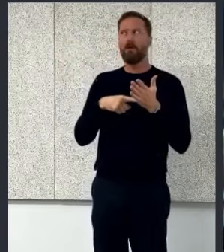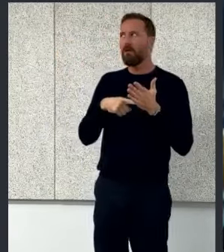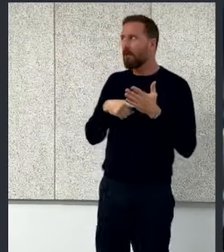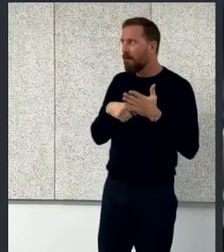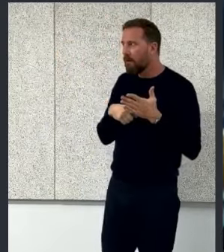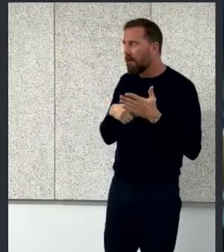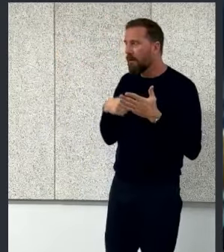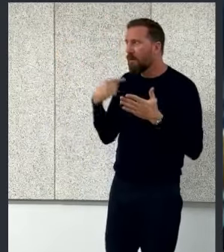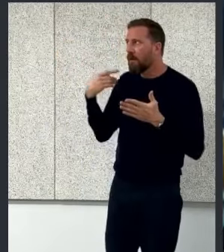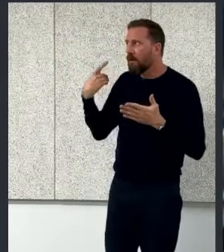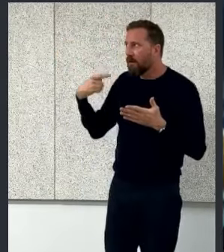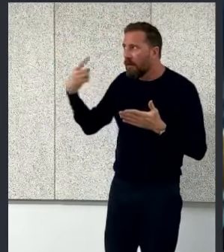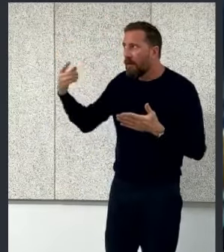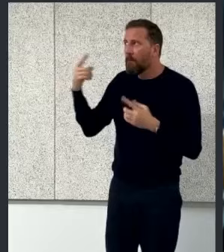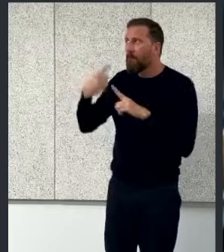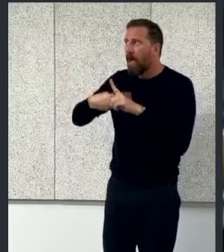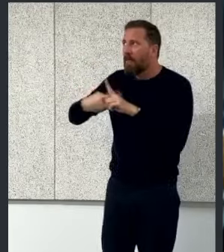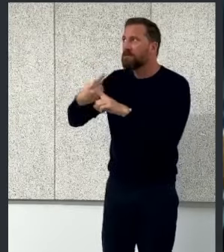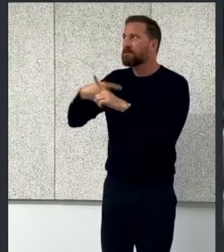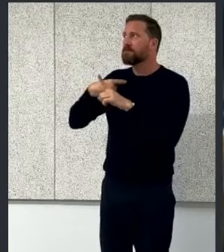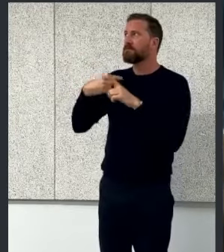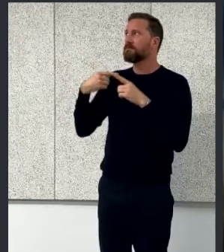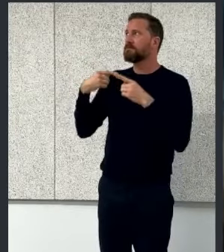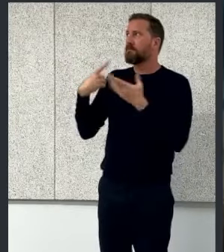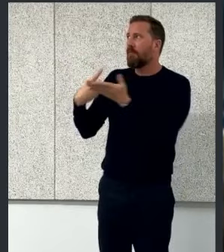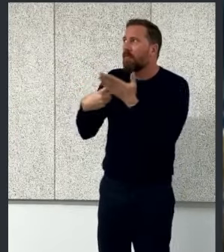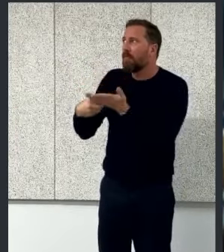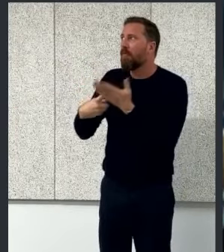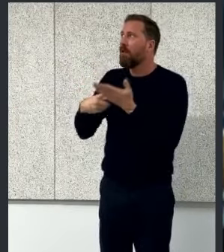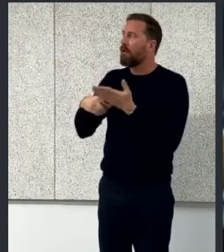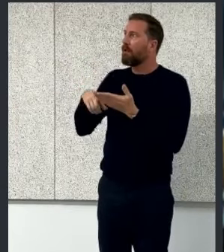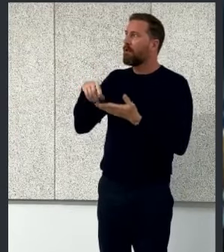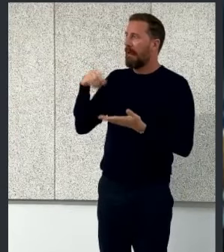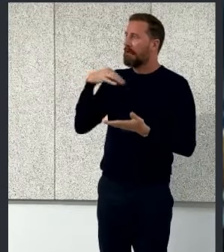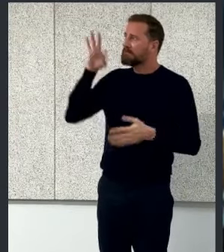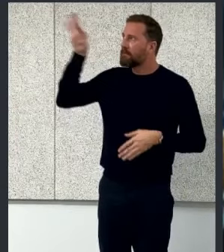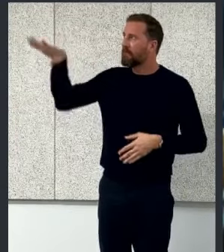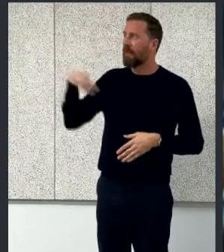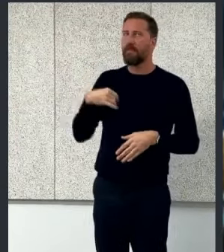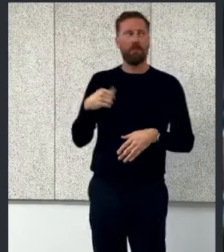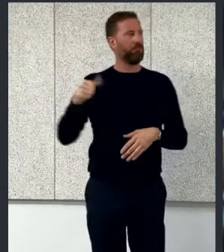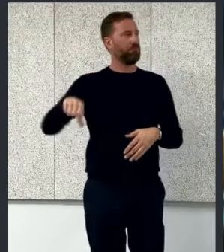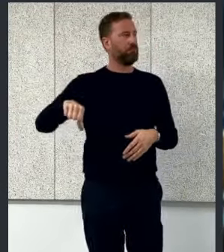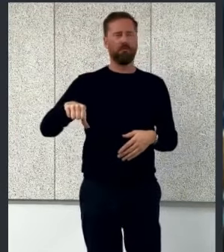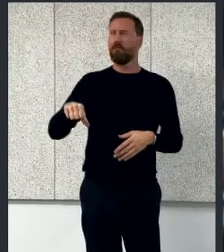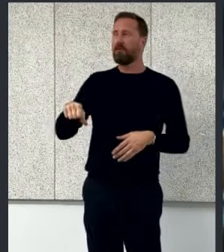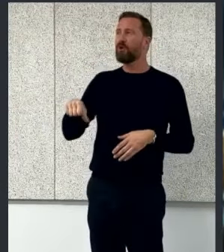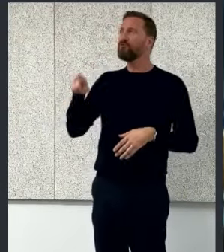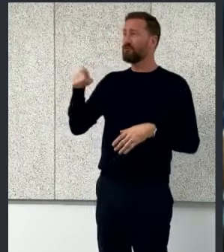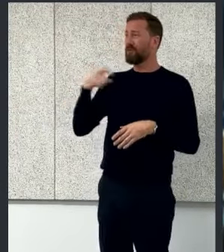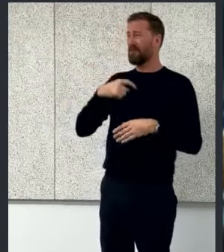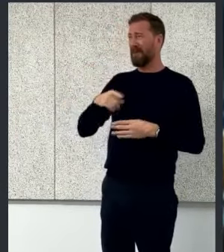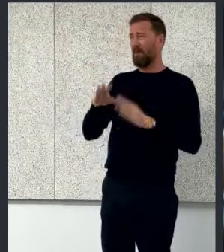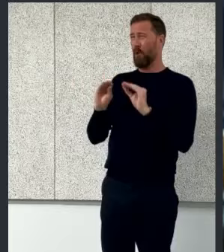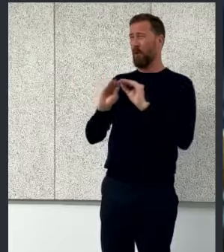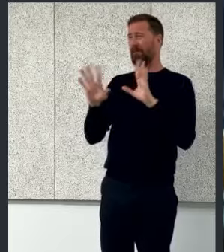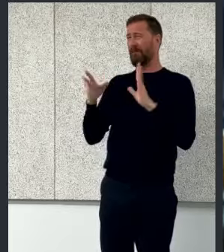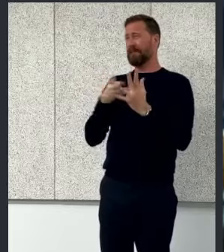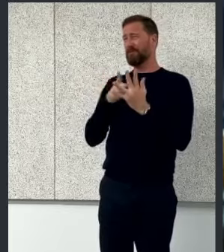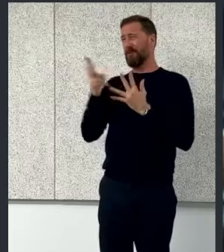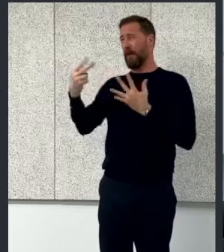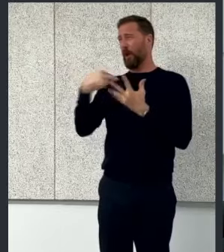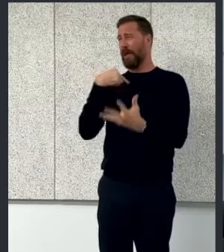months, and I submit and then I find that out. So to be transparent from the beginning about what your funding limitations are, that would be very, very